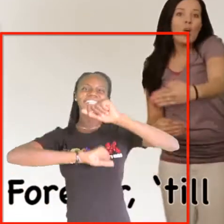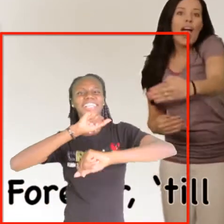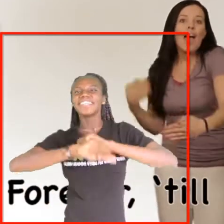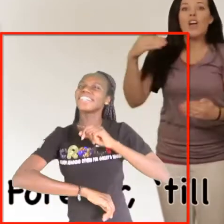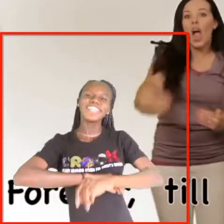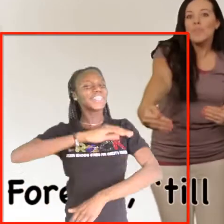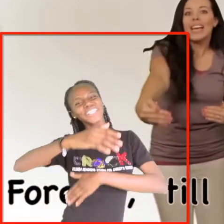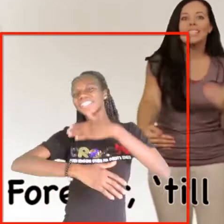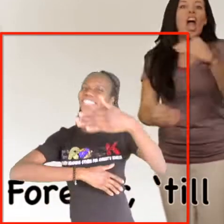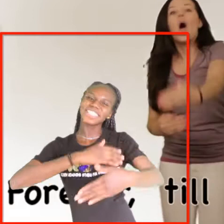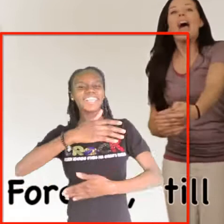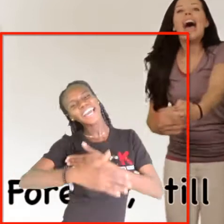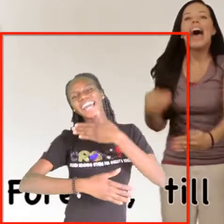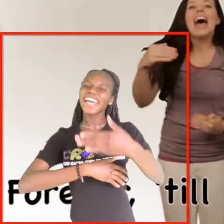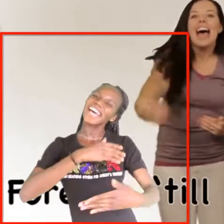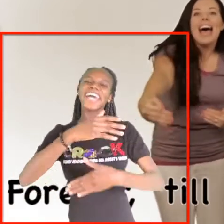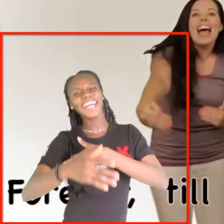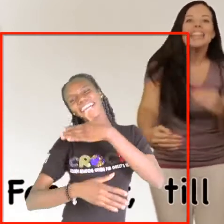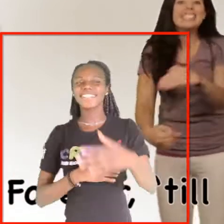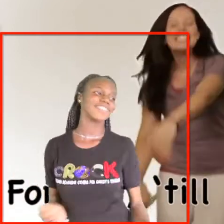till forever meets no